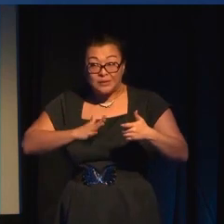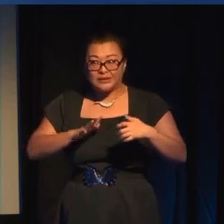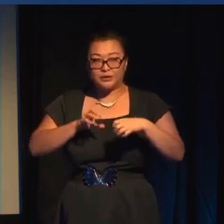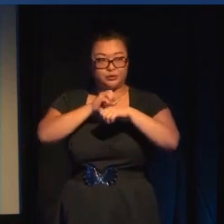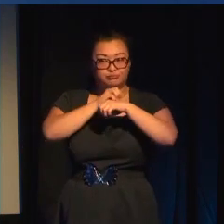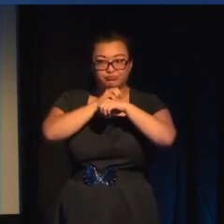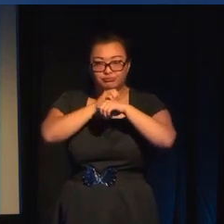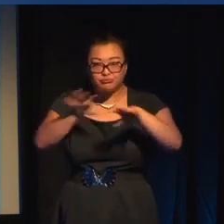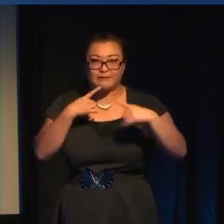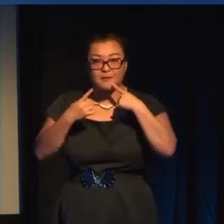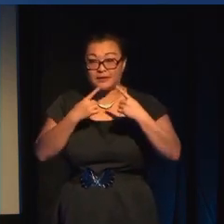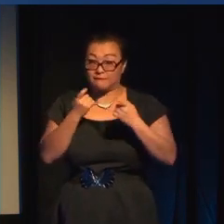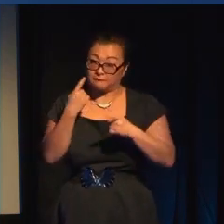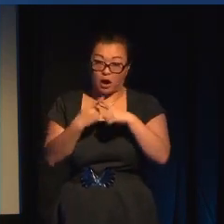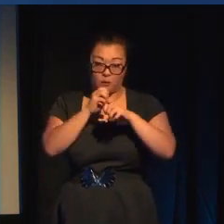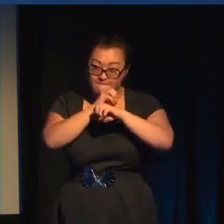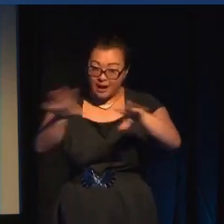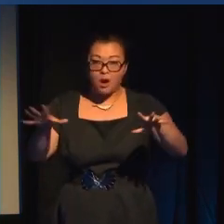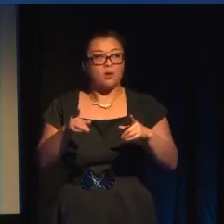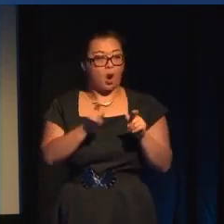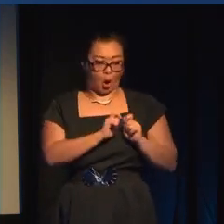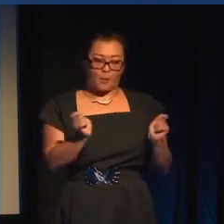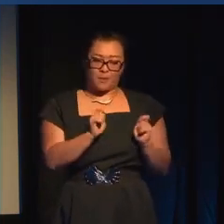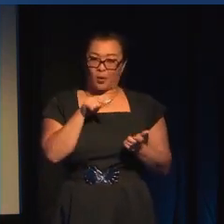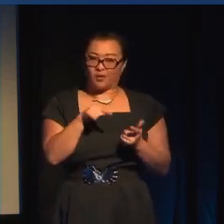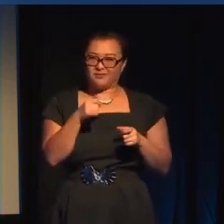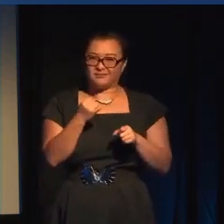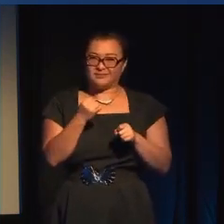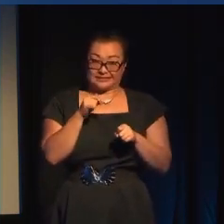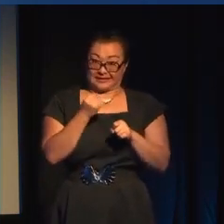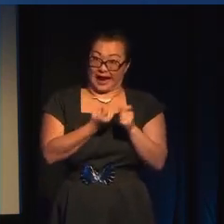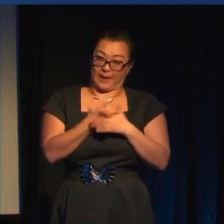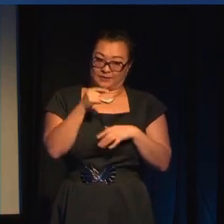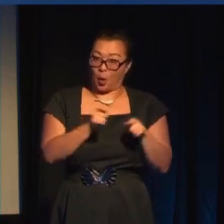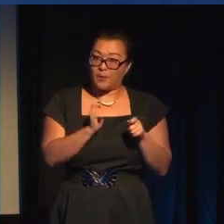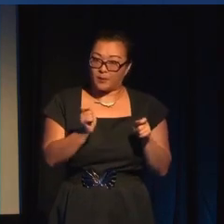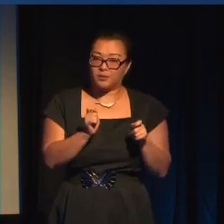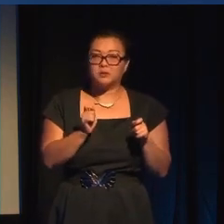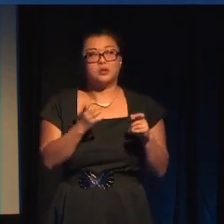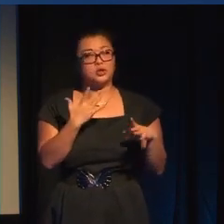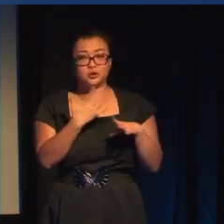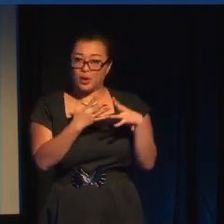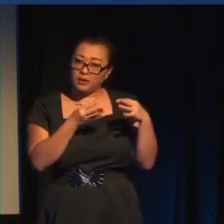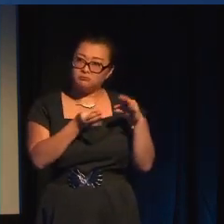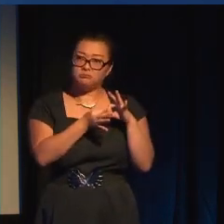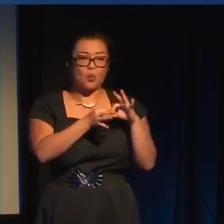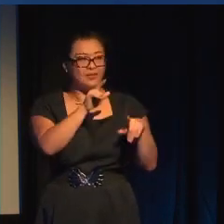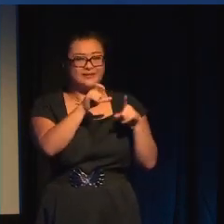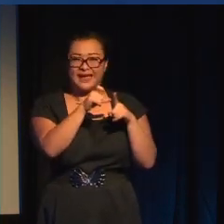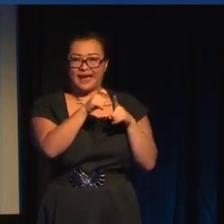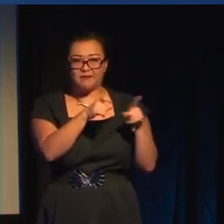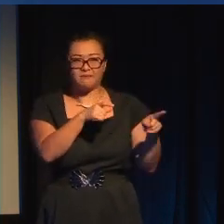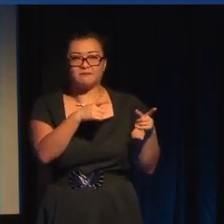of doing that. And working with Dave, we're actually the introduction, which has a lot of information, and we've got a limit of a couple of